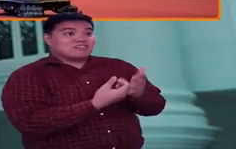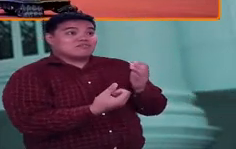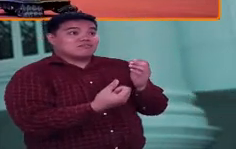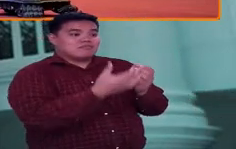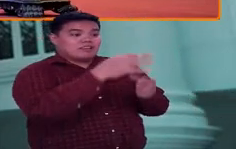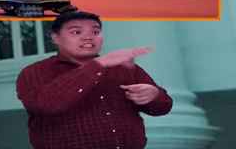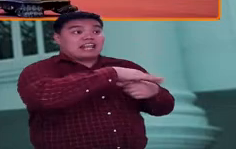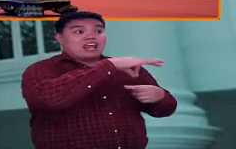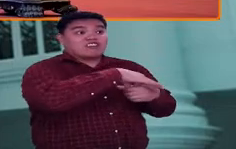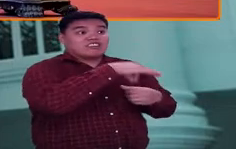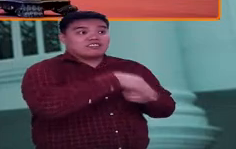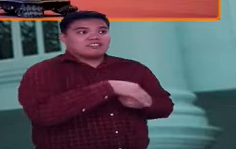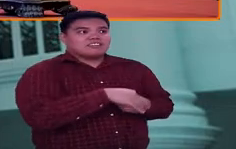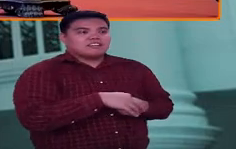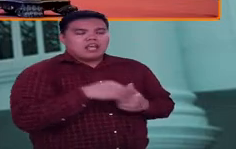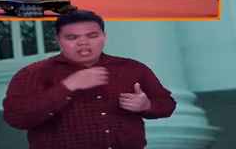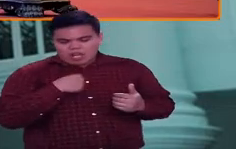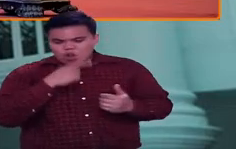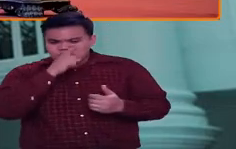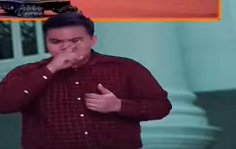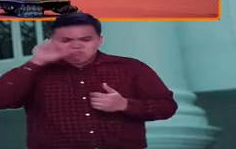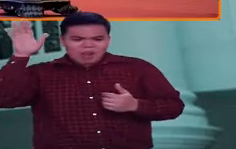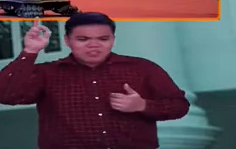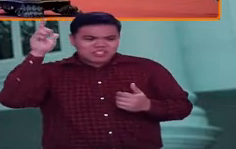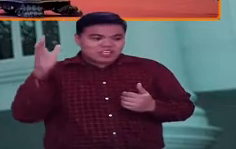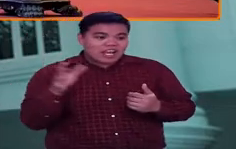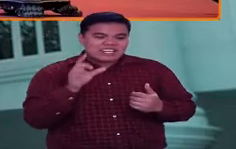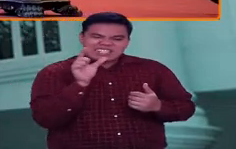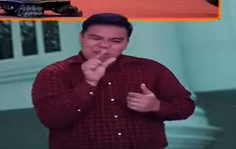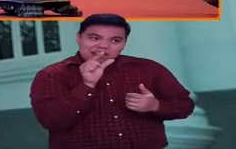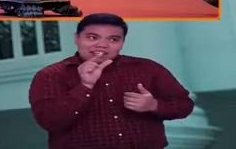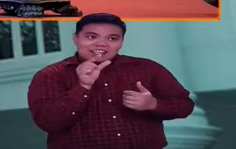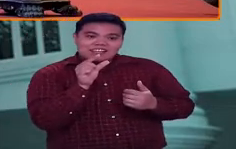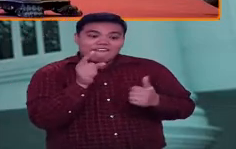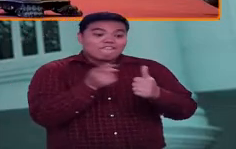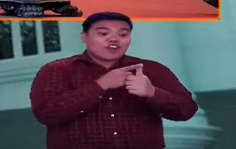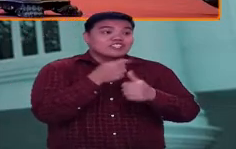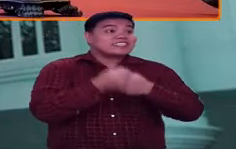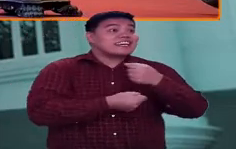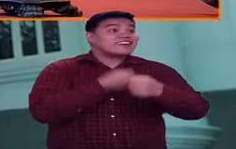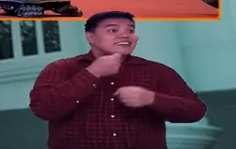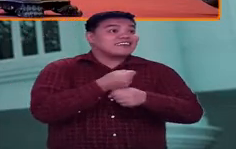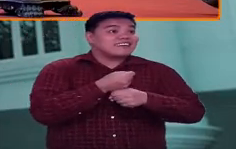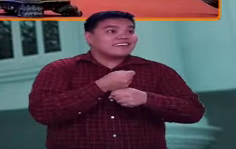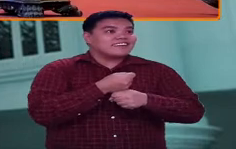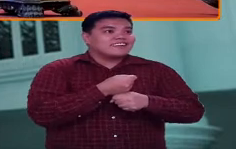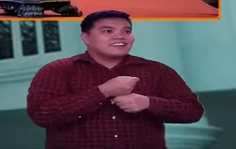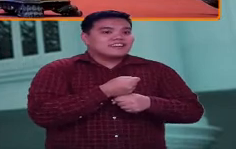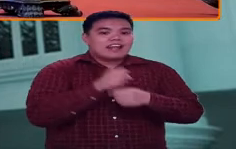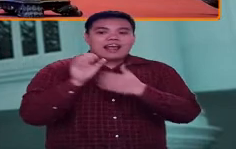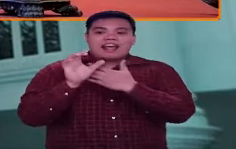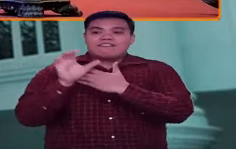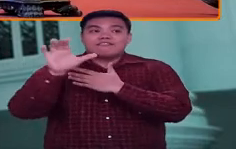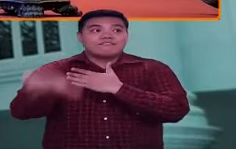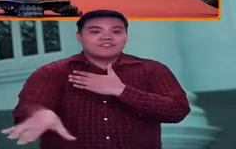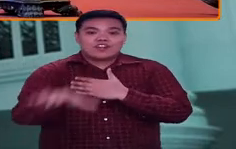she had promised to give a small amount to missions, her first year to give to missions. 5 years